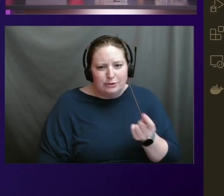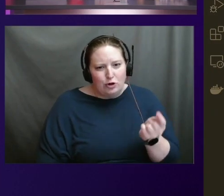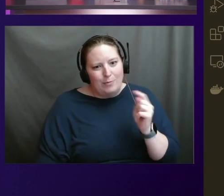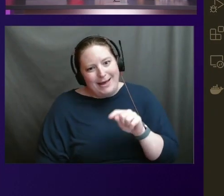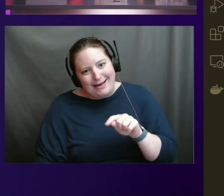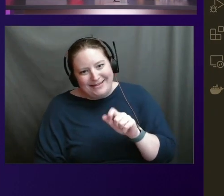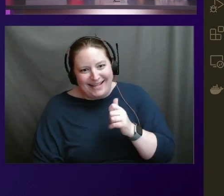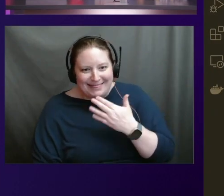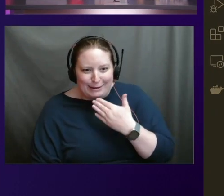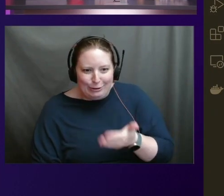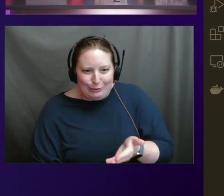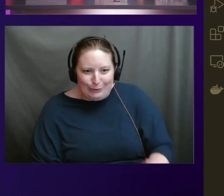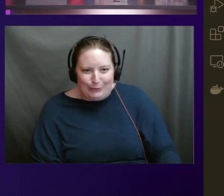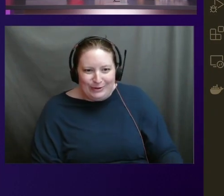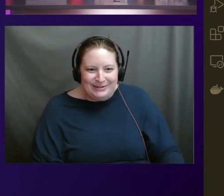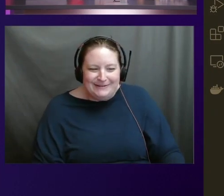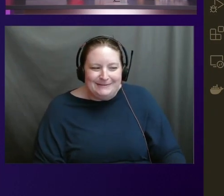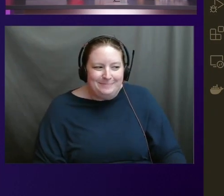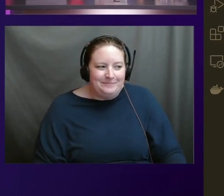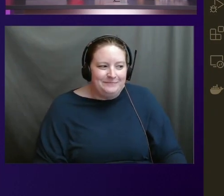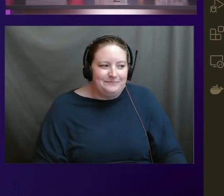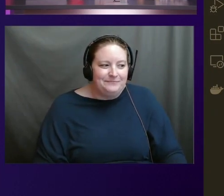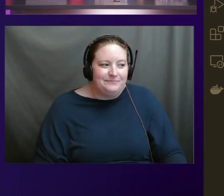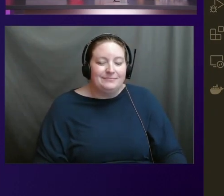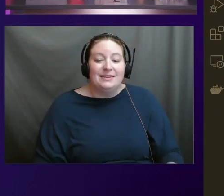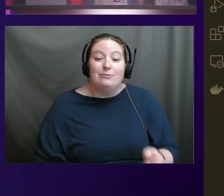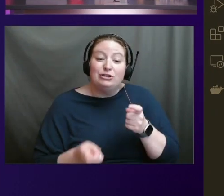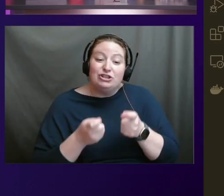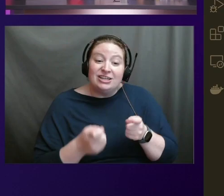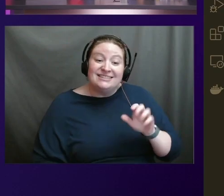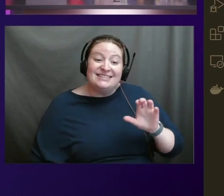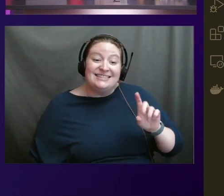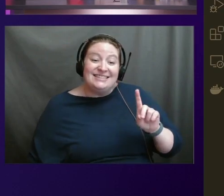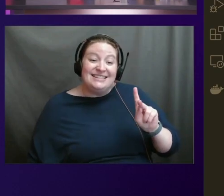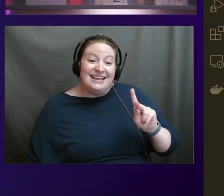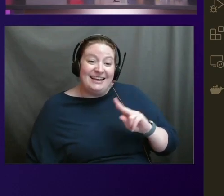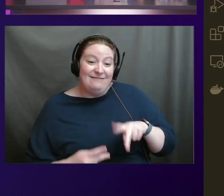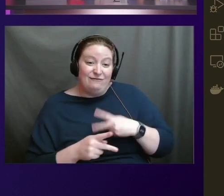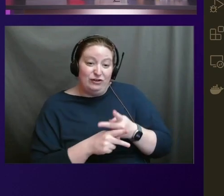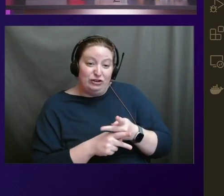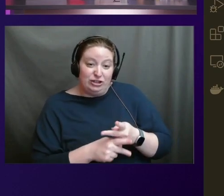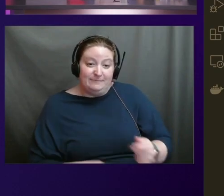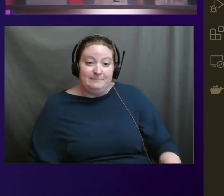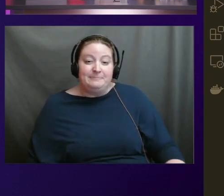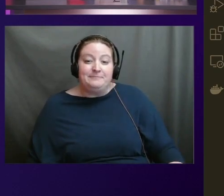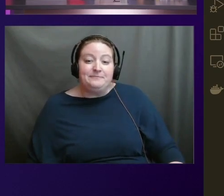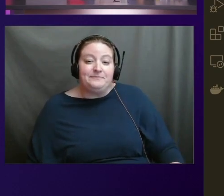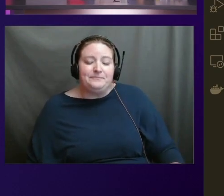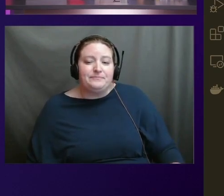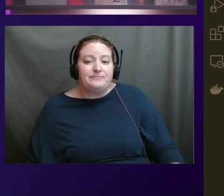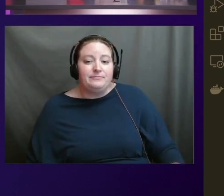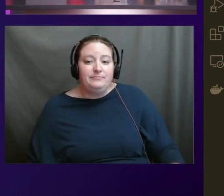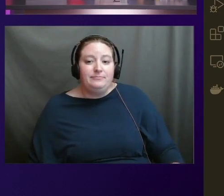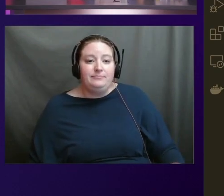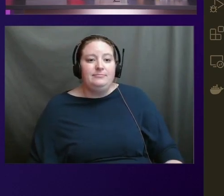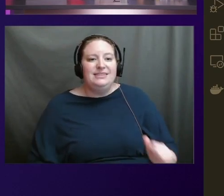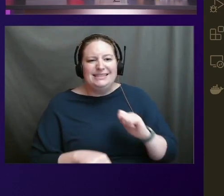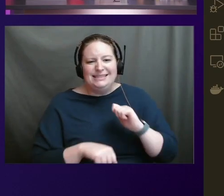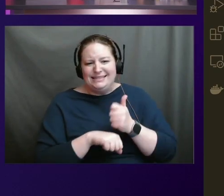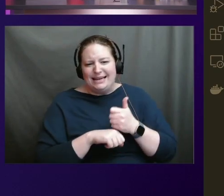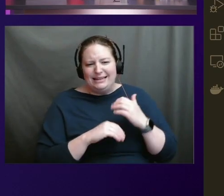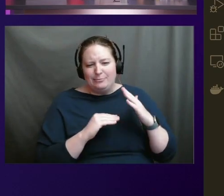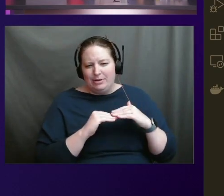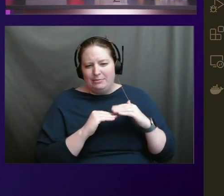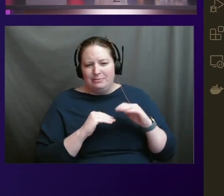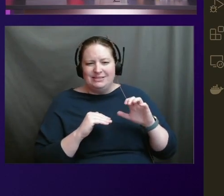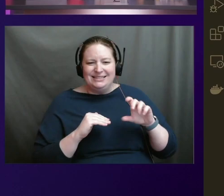you. Here we are, adjust the CDK version here. So setting the minimum CDK lib